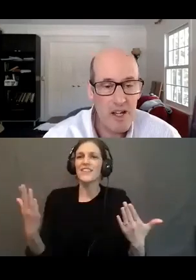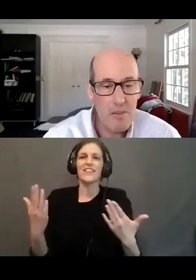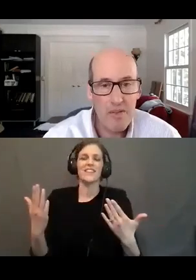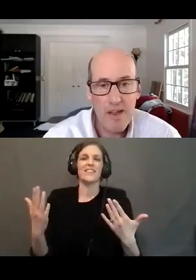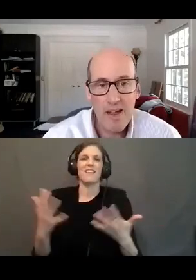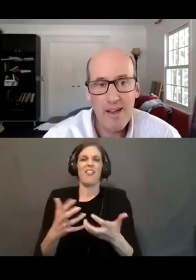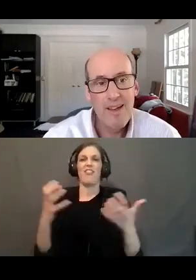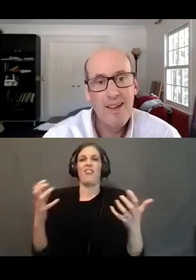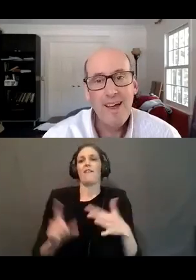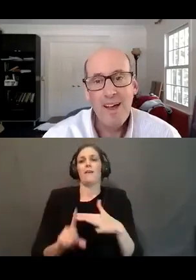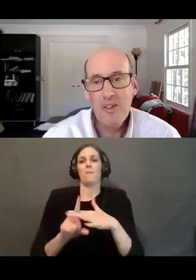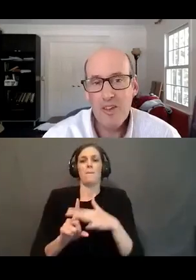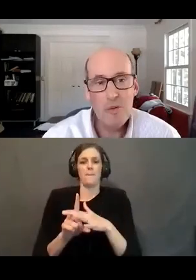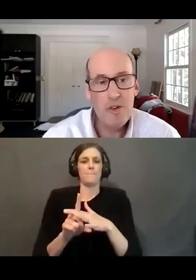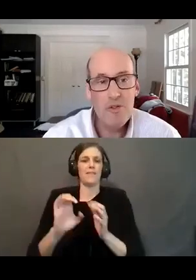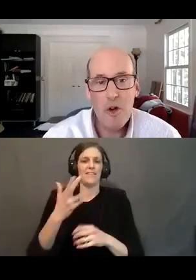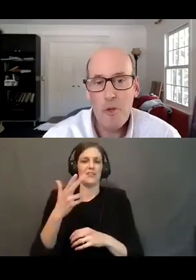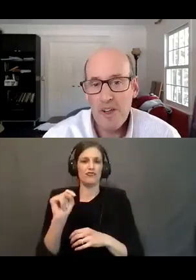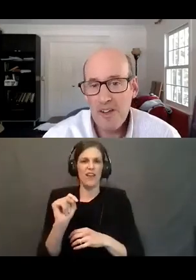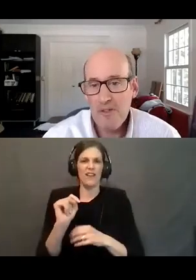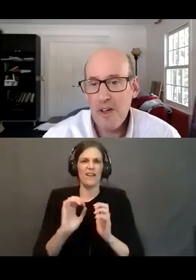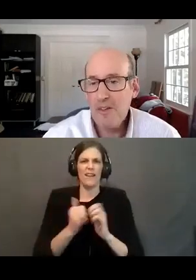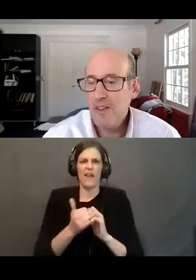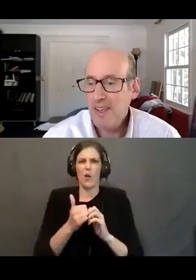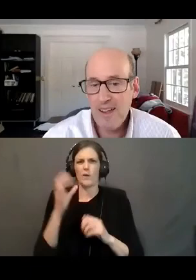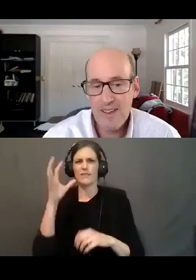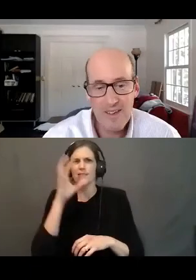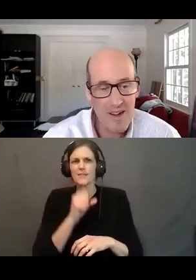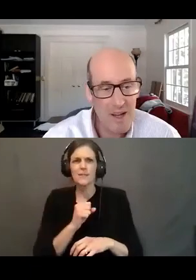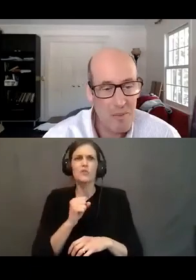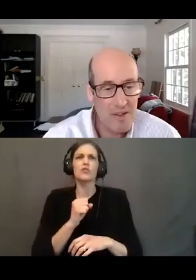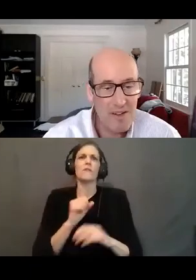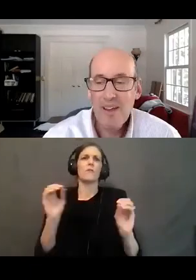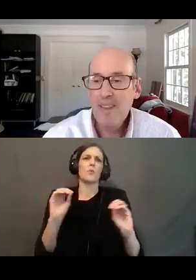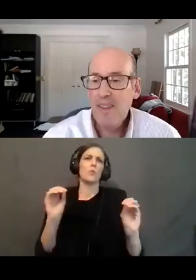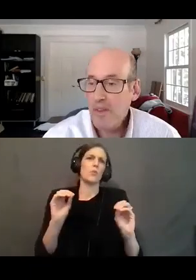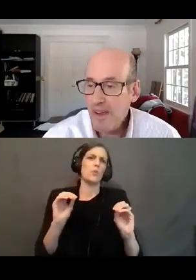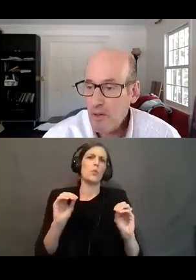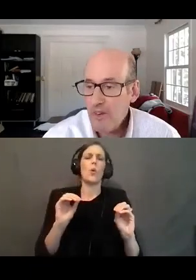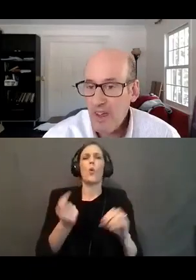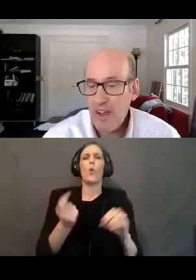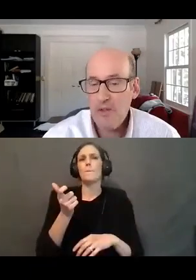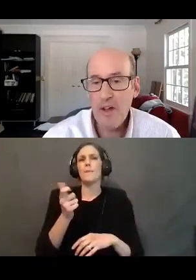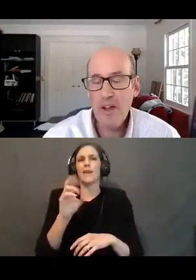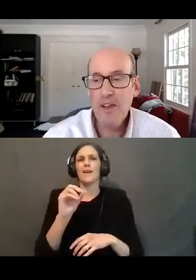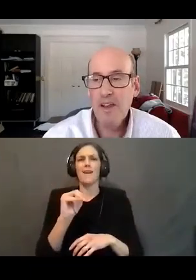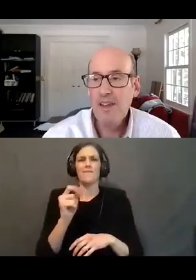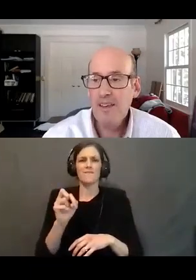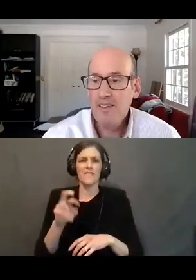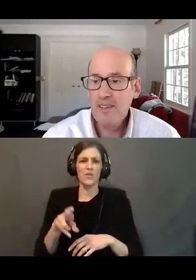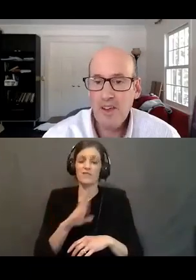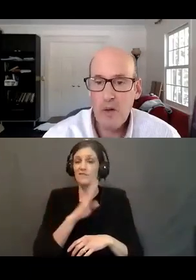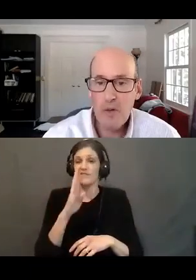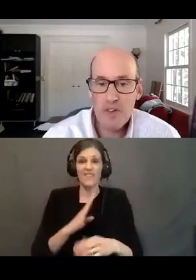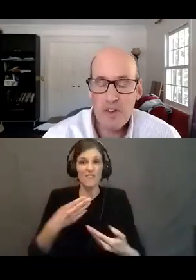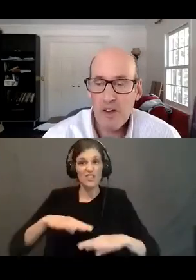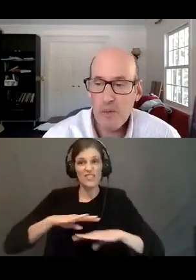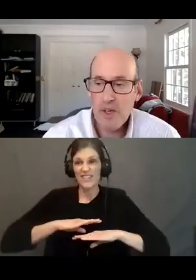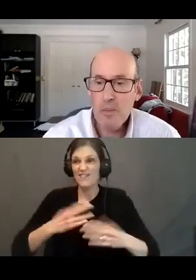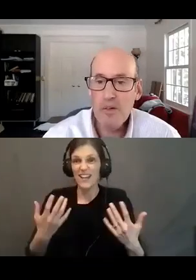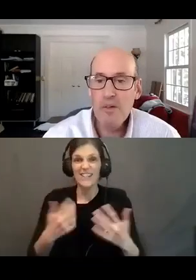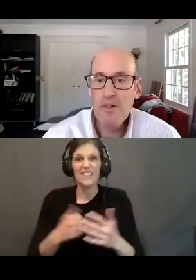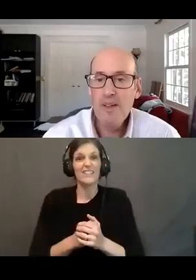the chat about that. How's the assumption of no omitted confounder like Alexander Hamilton? They will never be satisfied. It's just almost